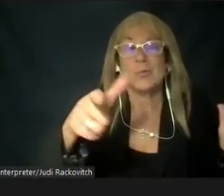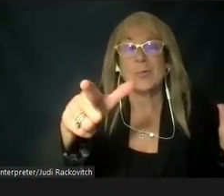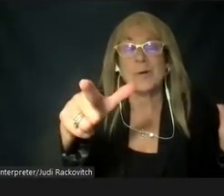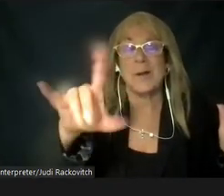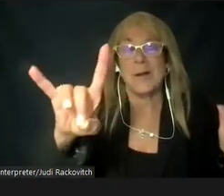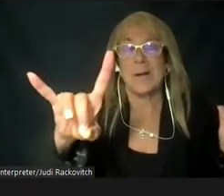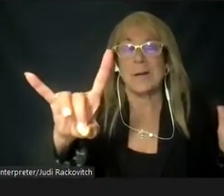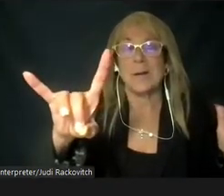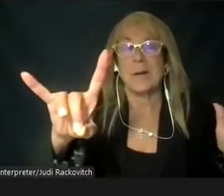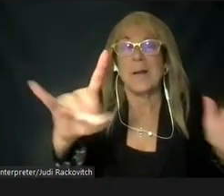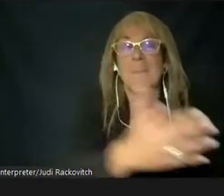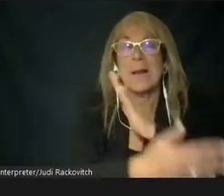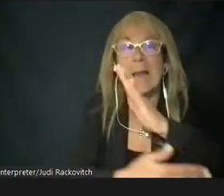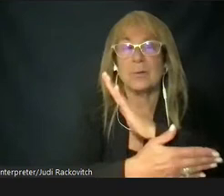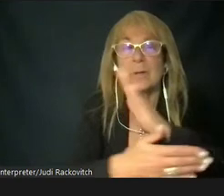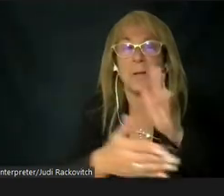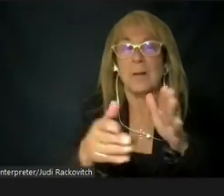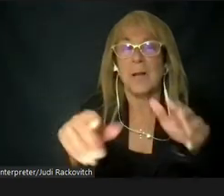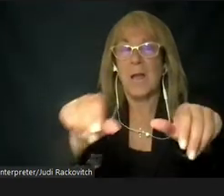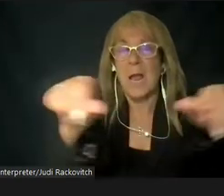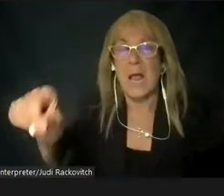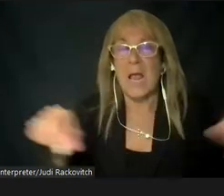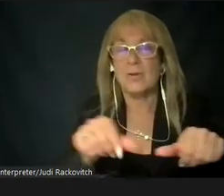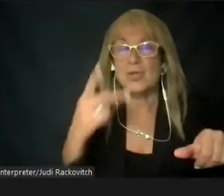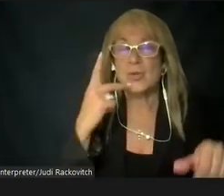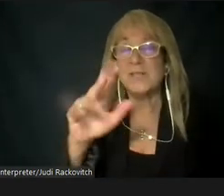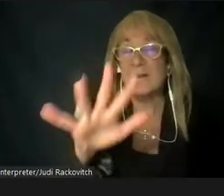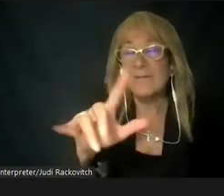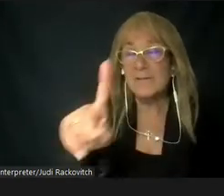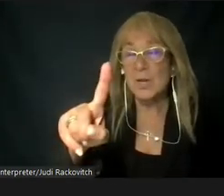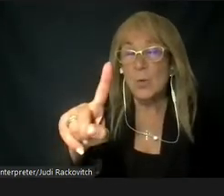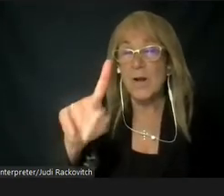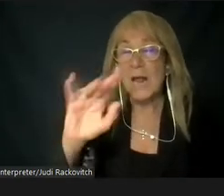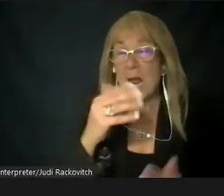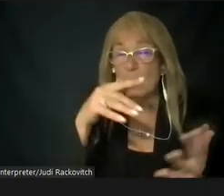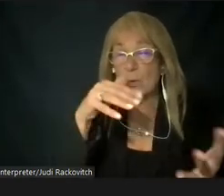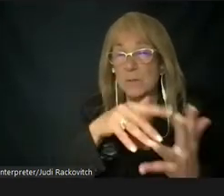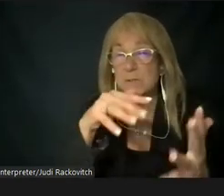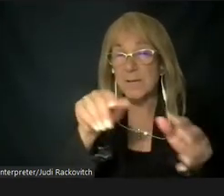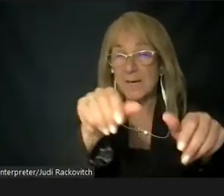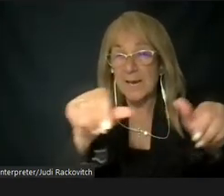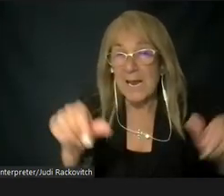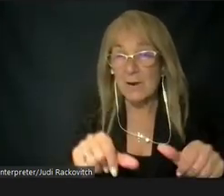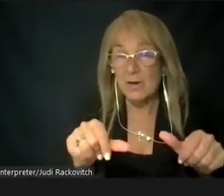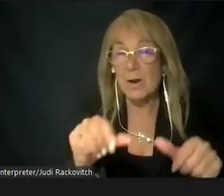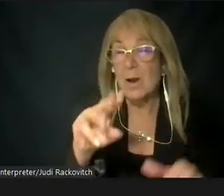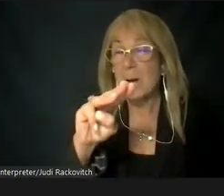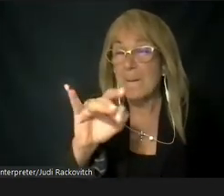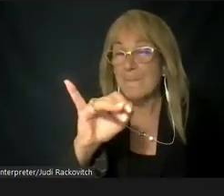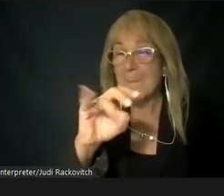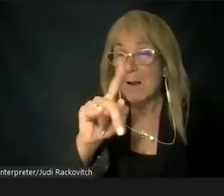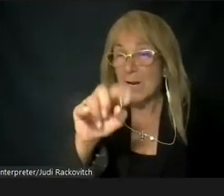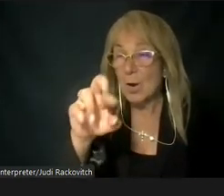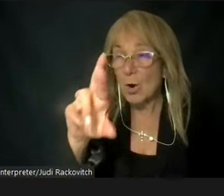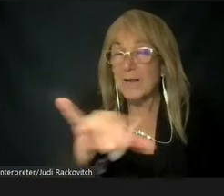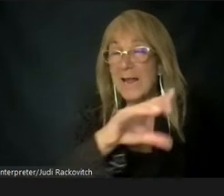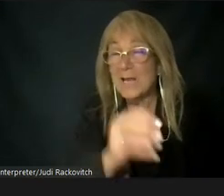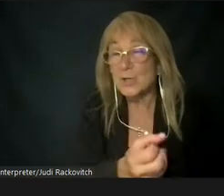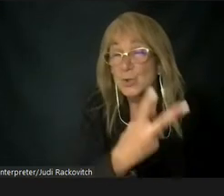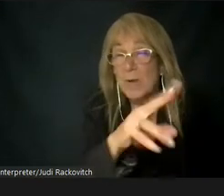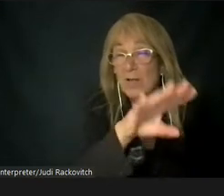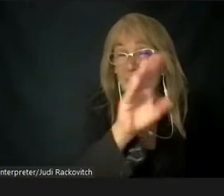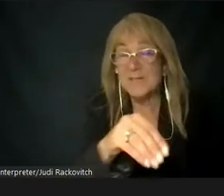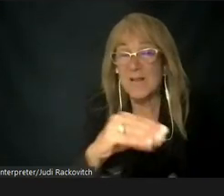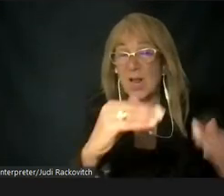and as you can see in this table, over 51% of our study area population is considered minority, and over 12% is considered low income.